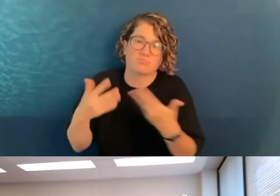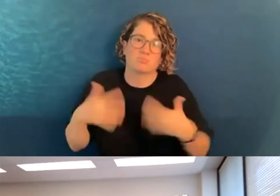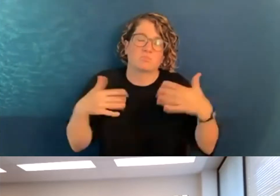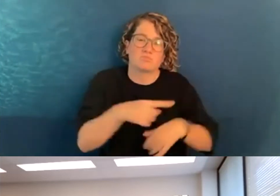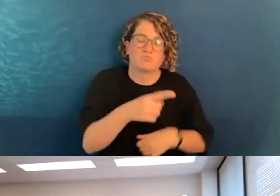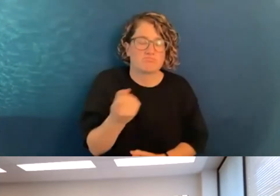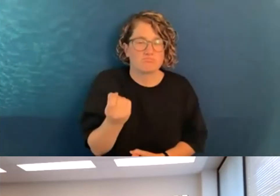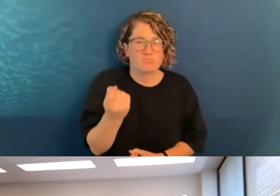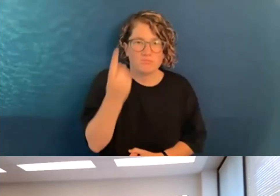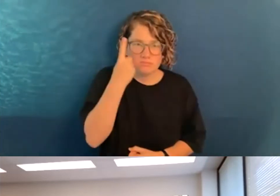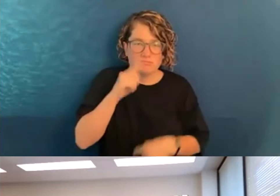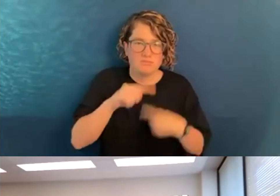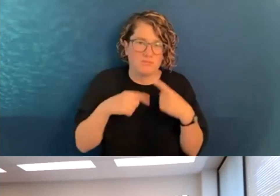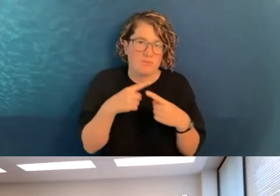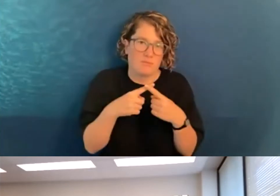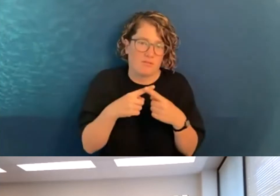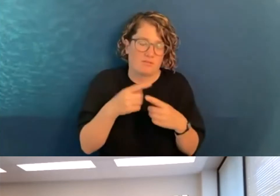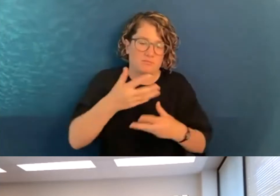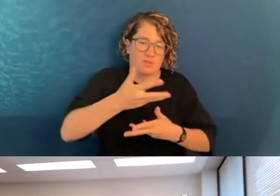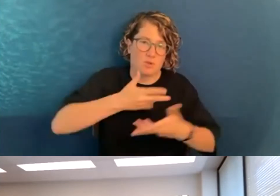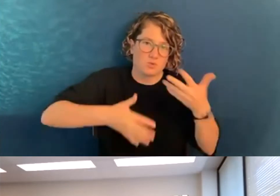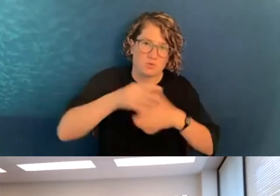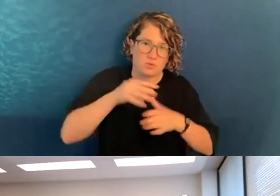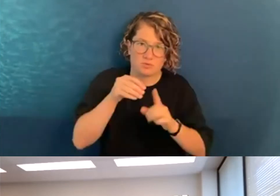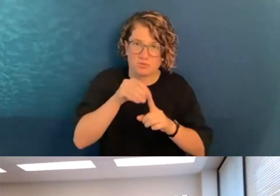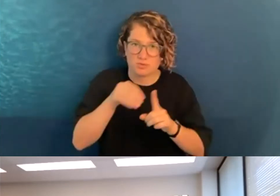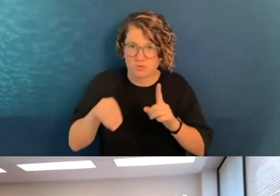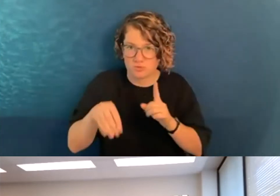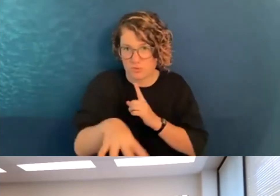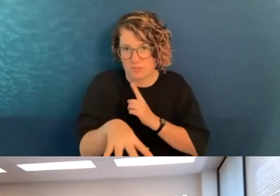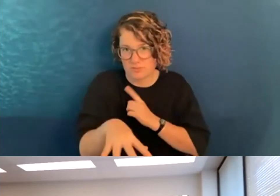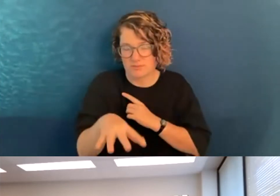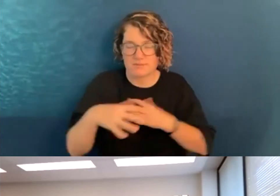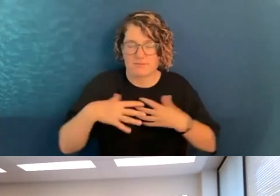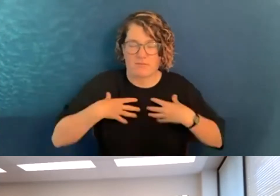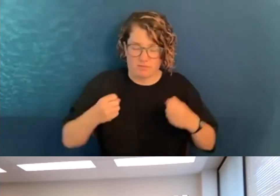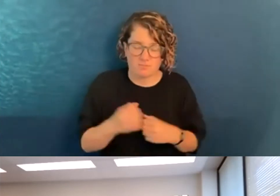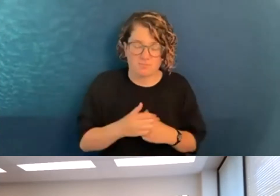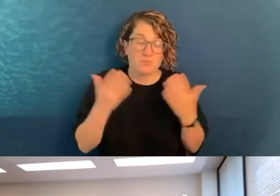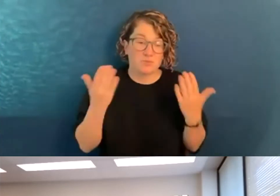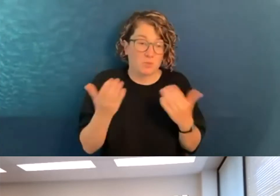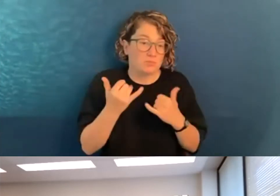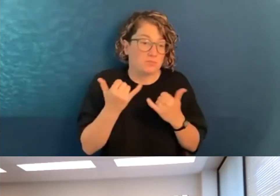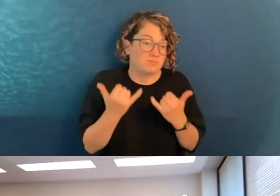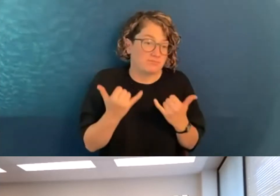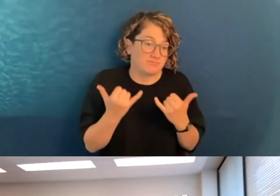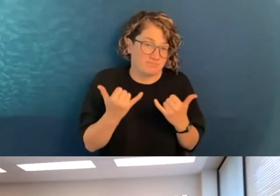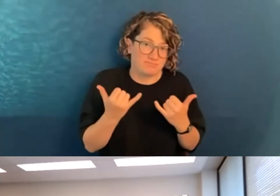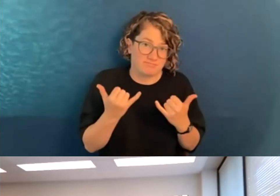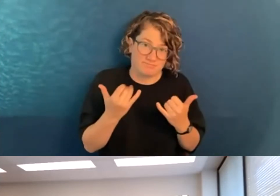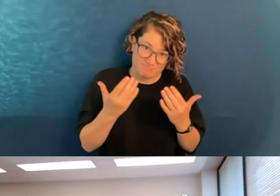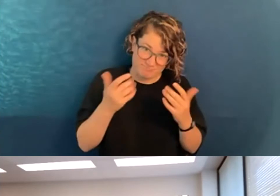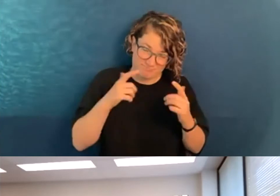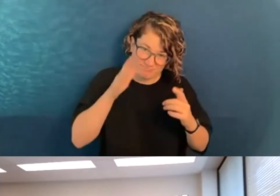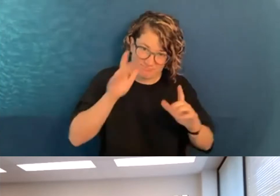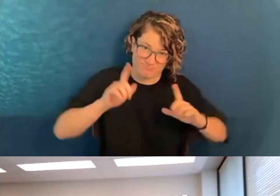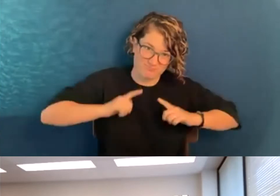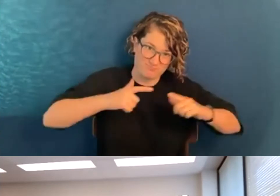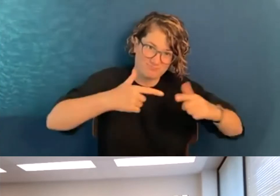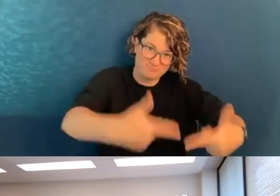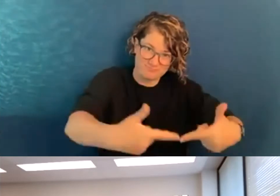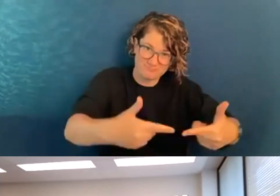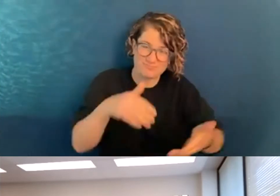which she'll be speaking to today. And so without any further ado, I'm going to pass the floor over to